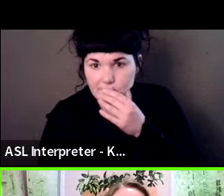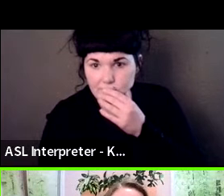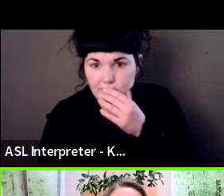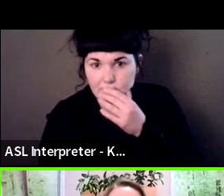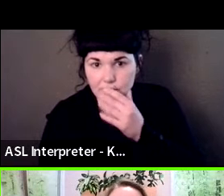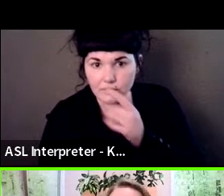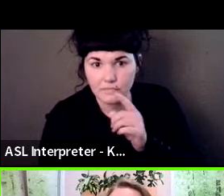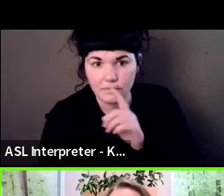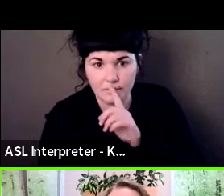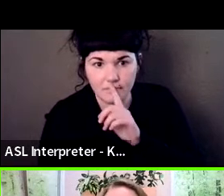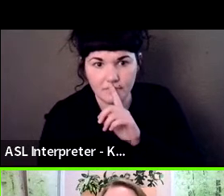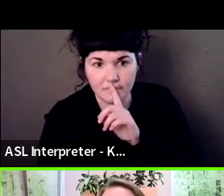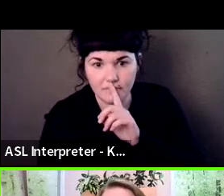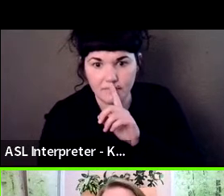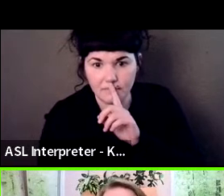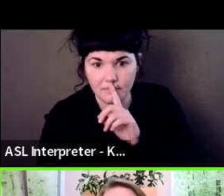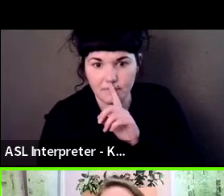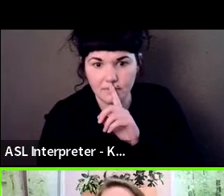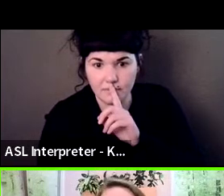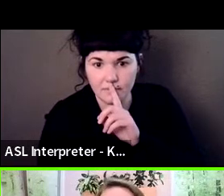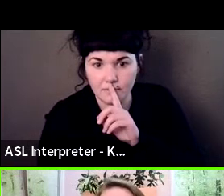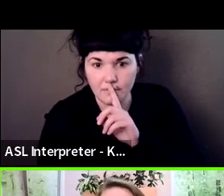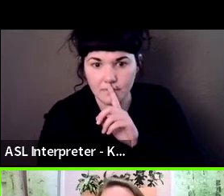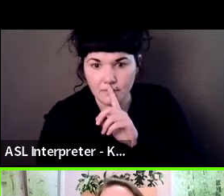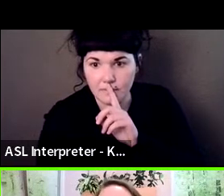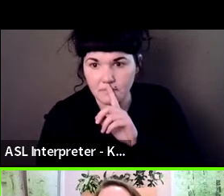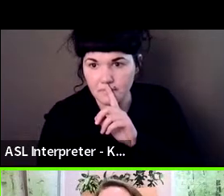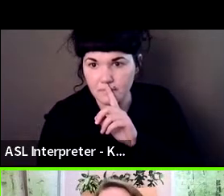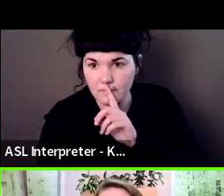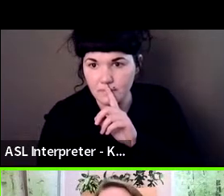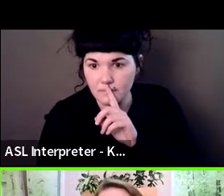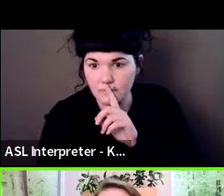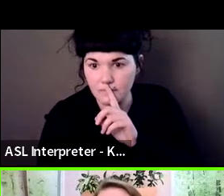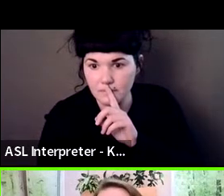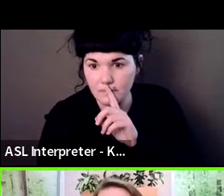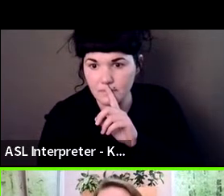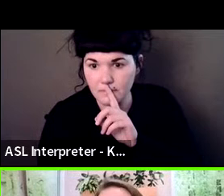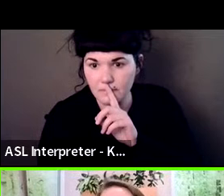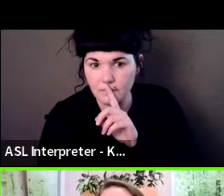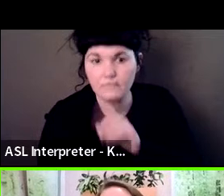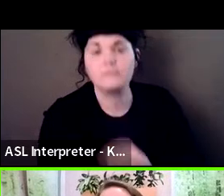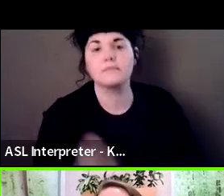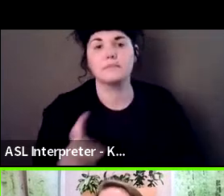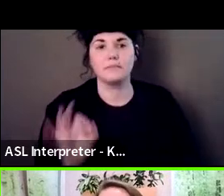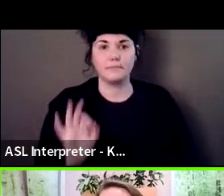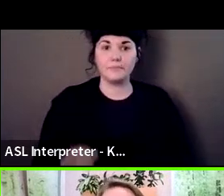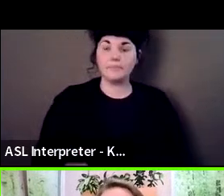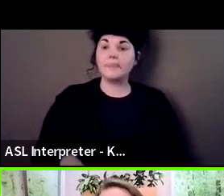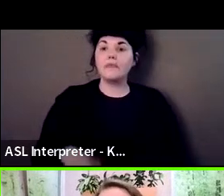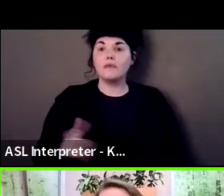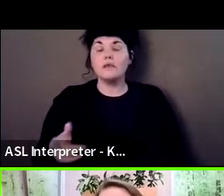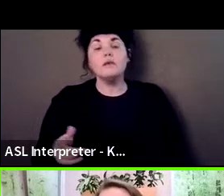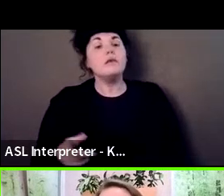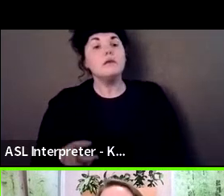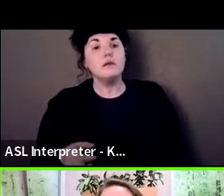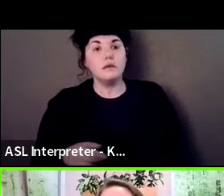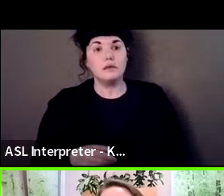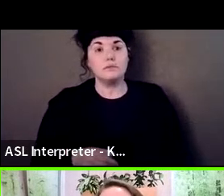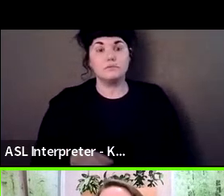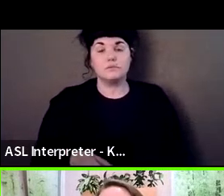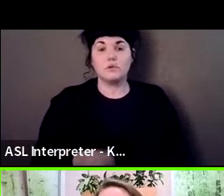was fixed. And so if you do go to that House Appropriations Committee website and look at the tape that's out there and go to about an hour